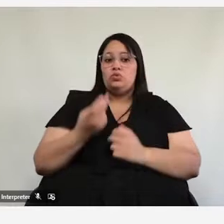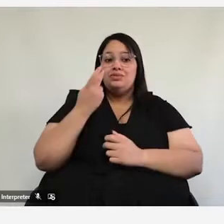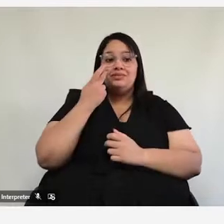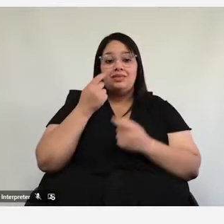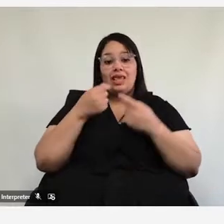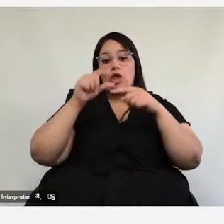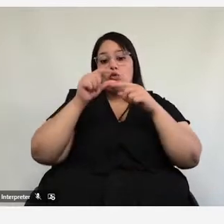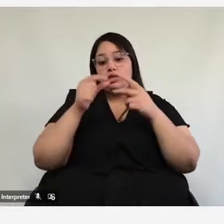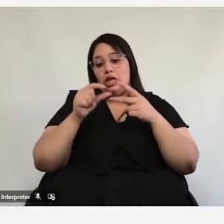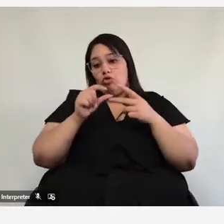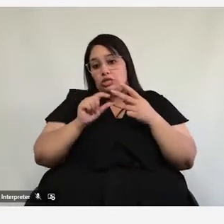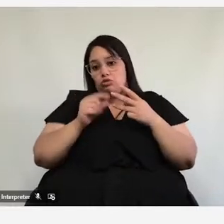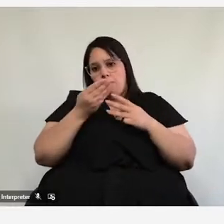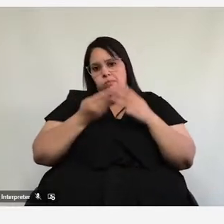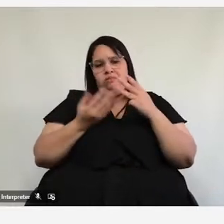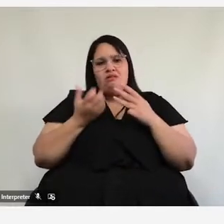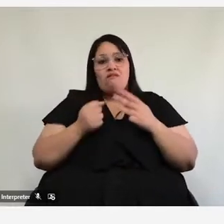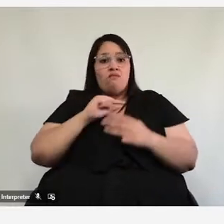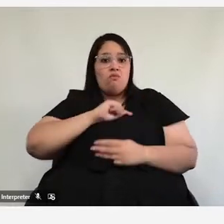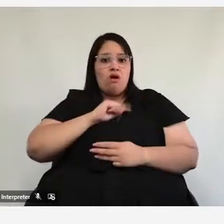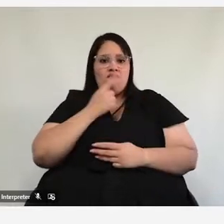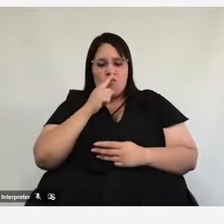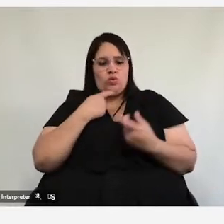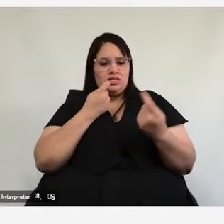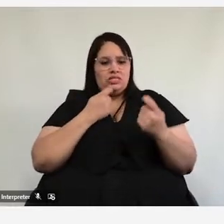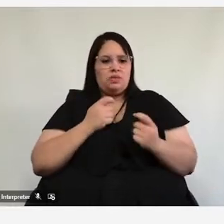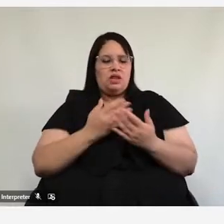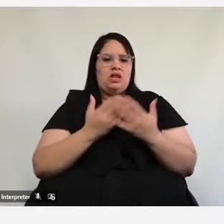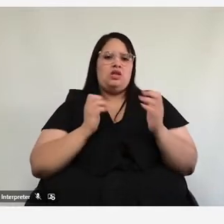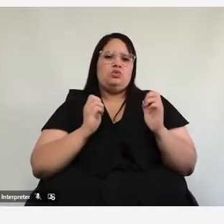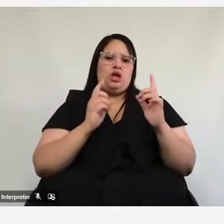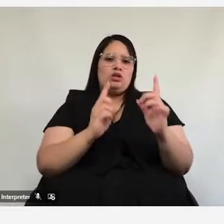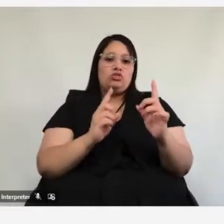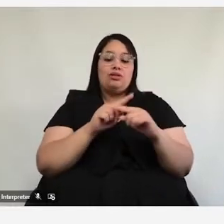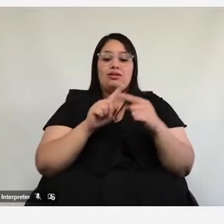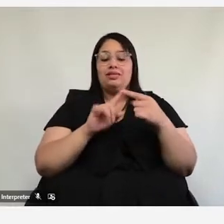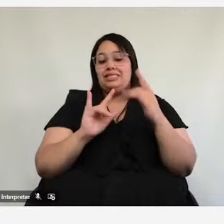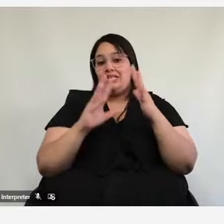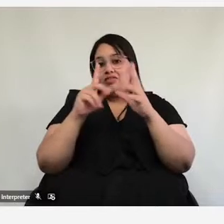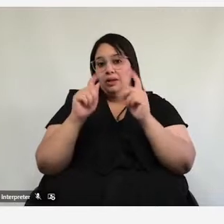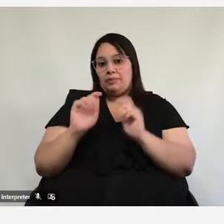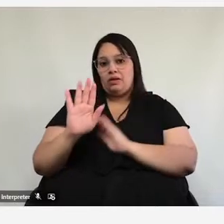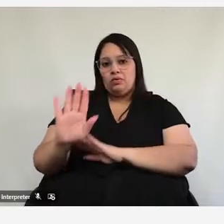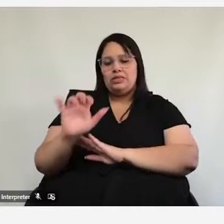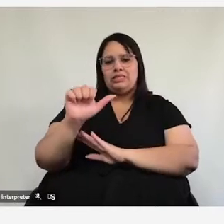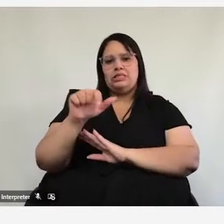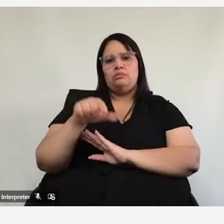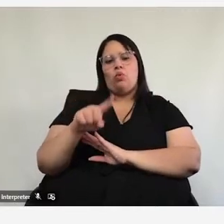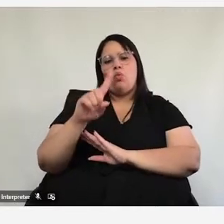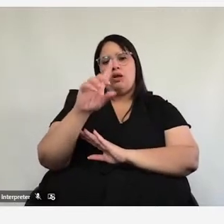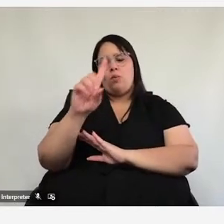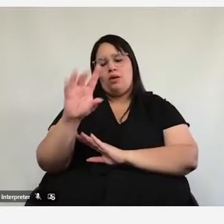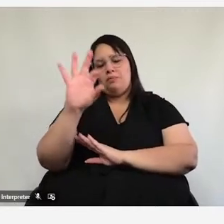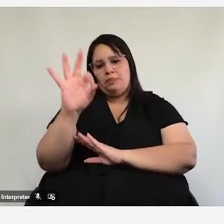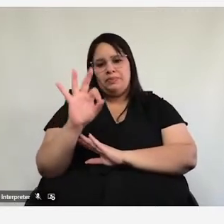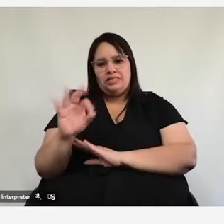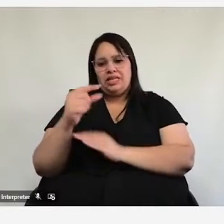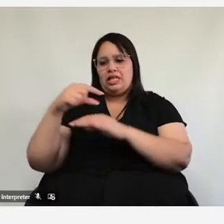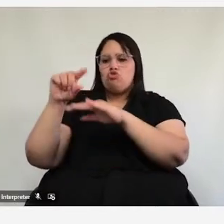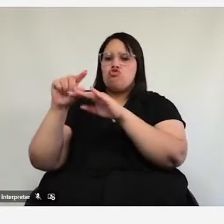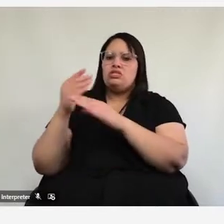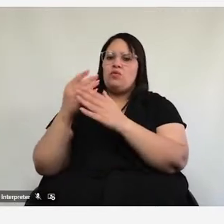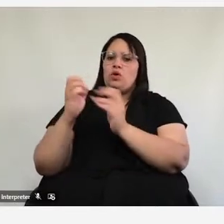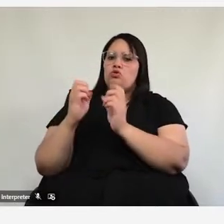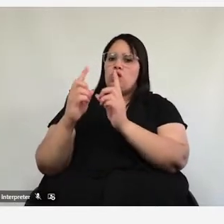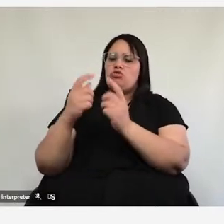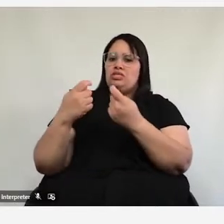increases are there in terms of our spend on education. The City of Cape Town, a 6.11% increase in